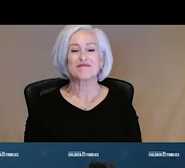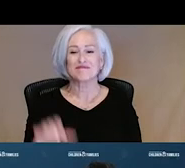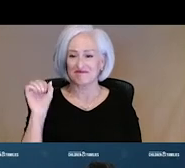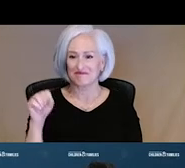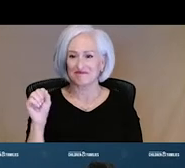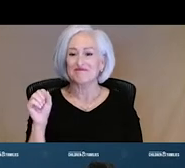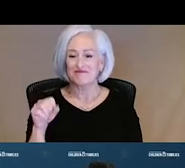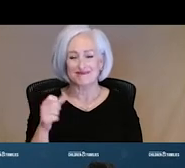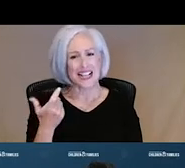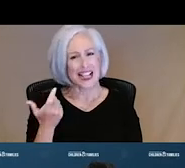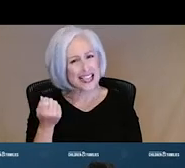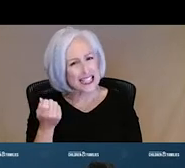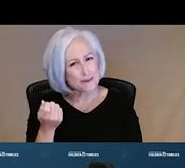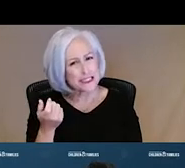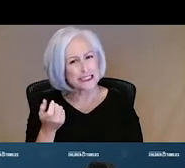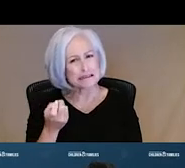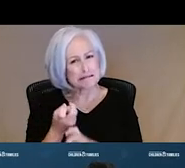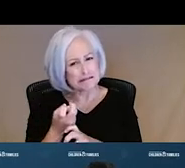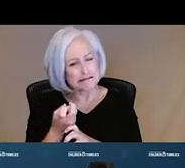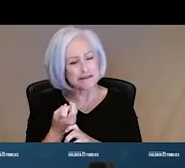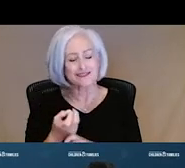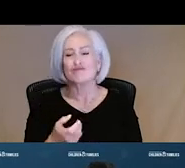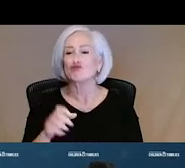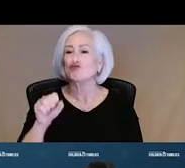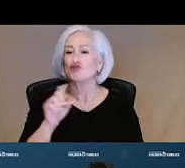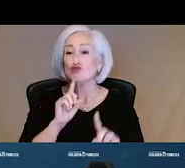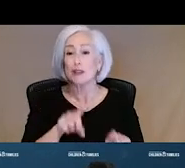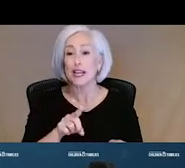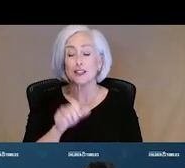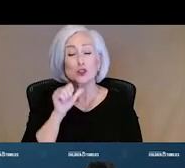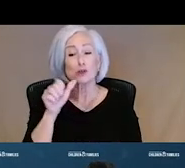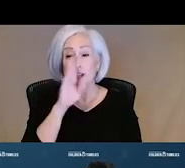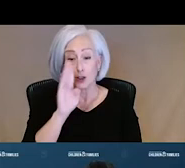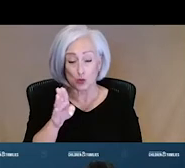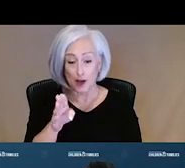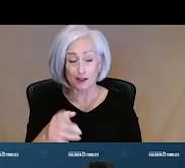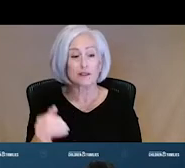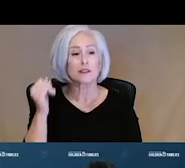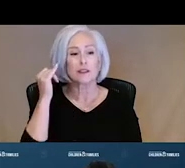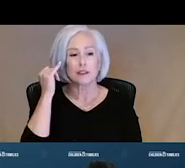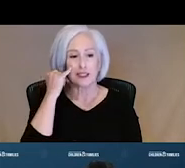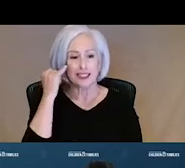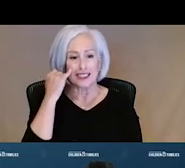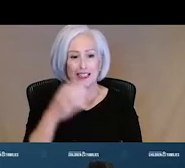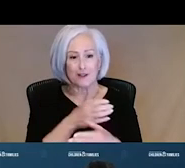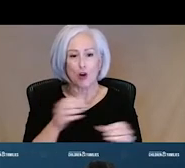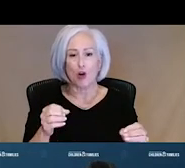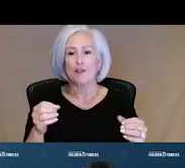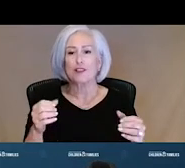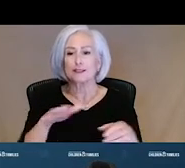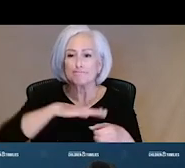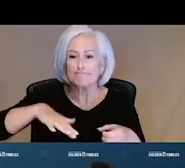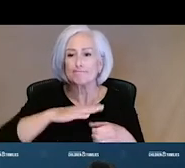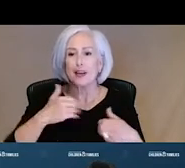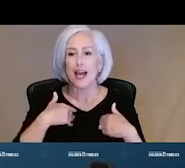this is a little tricky. The answer, yes, is indirect if the office space houses multiple programs.